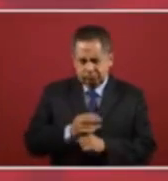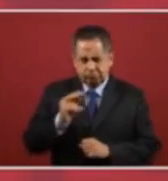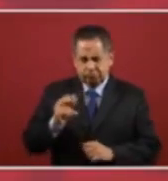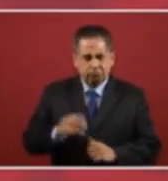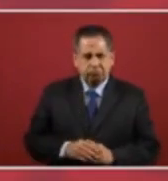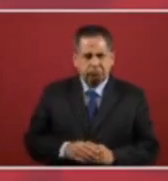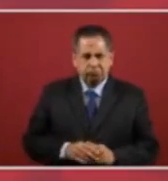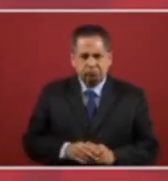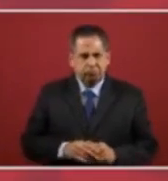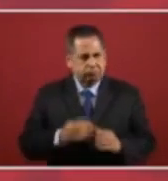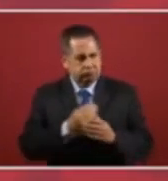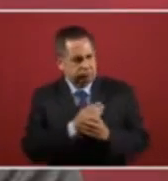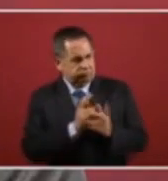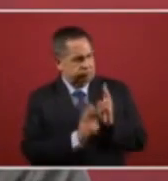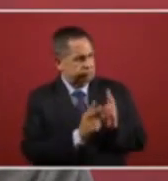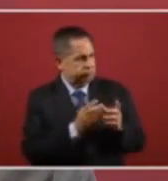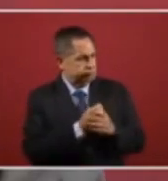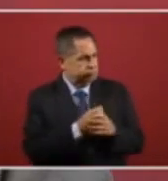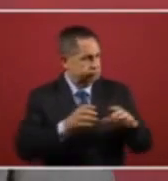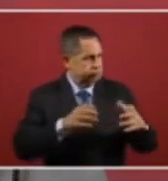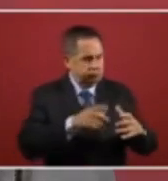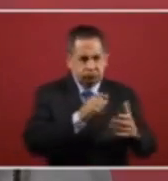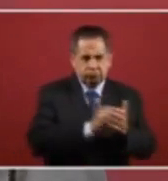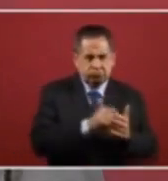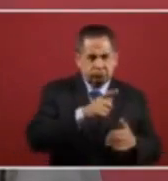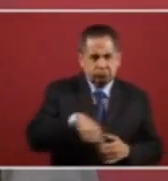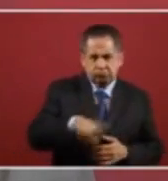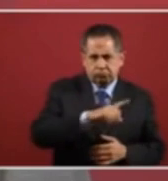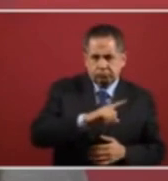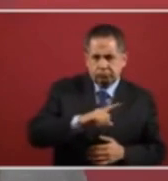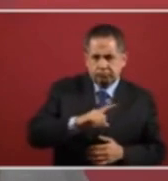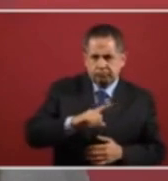No, no, we do not have dialogue